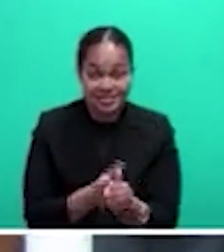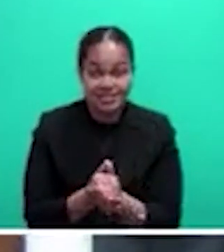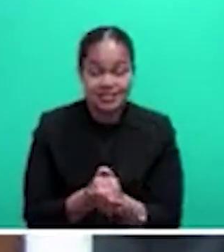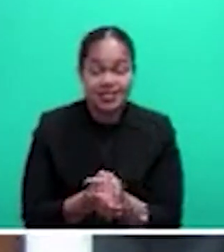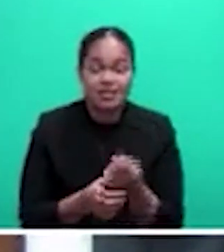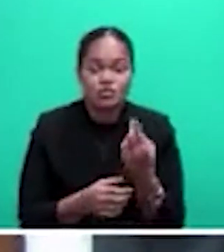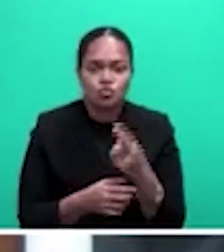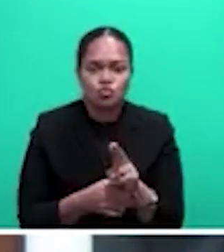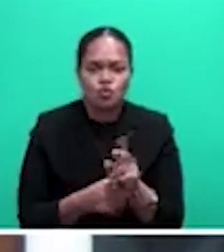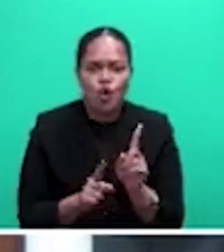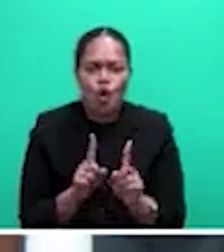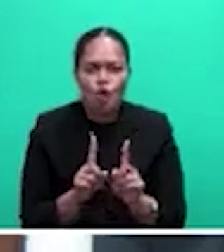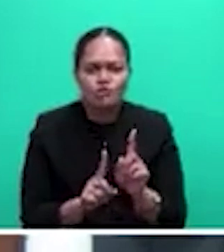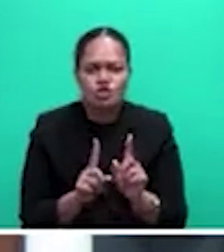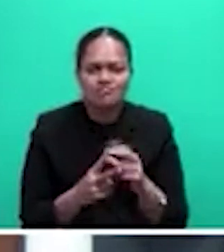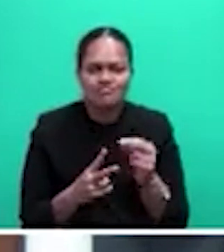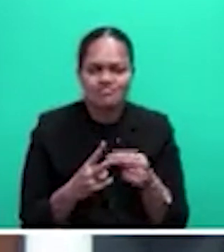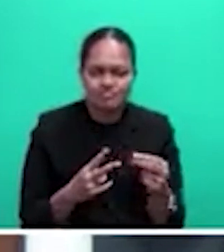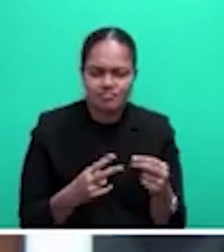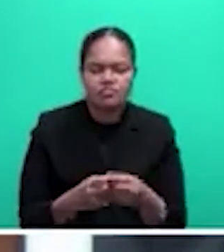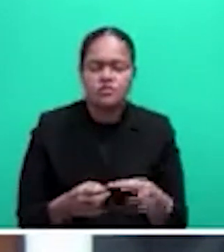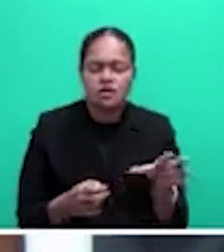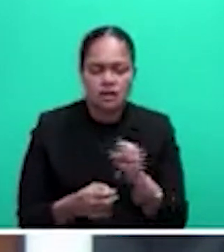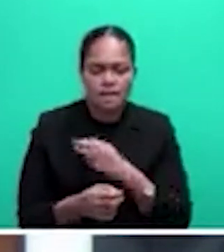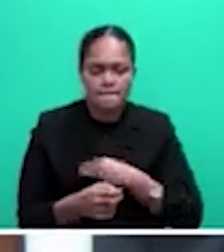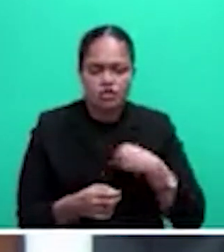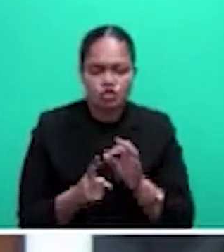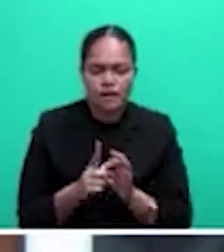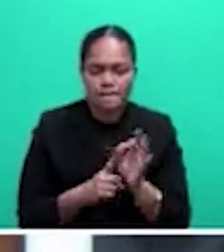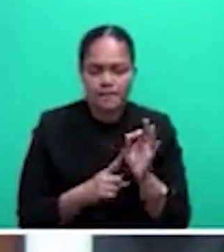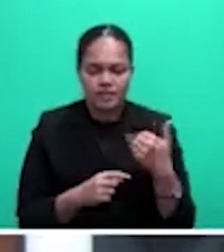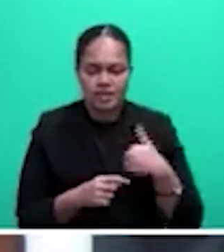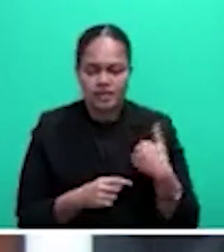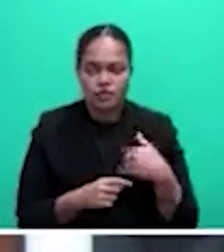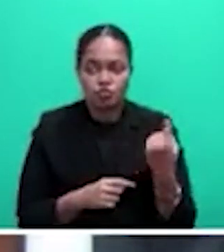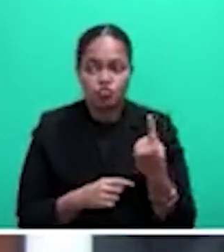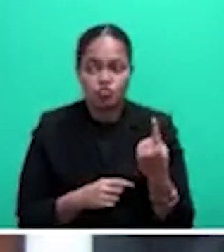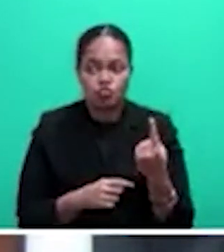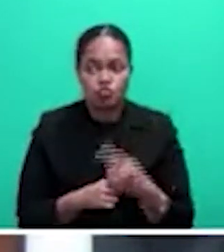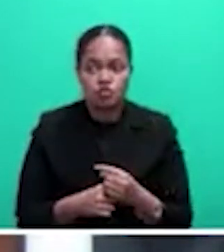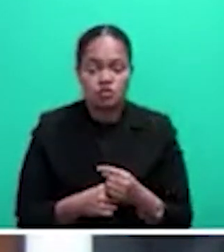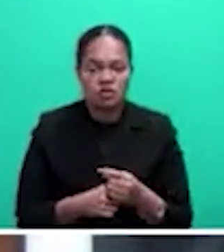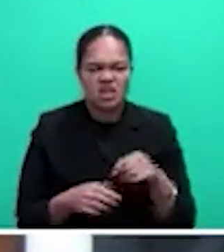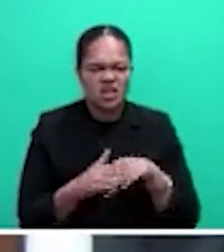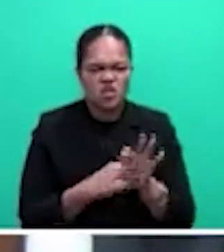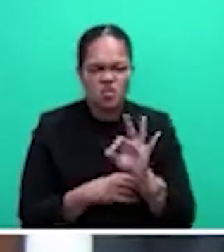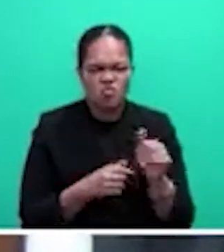affordable housing, options will continue to be undertaken by the Ministry to improve living conditions of those living in informal